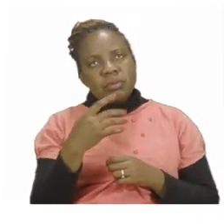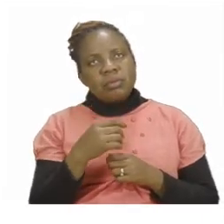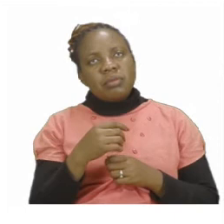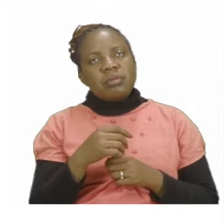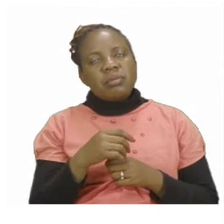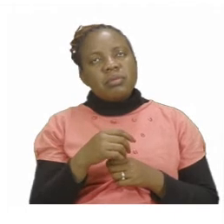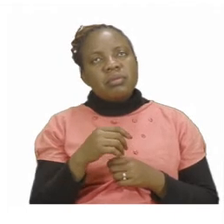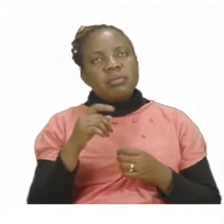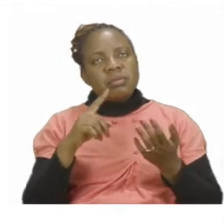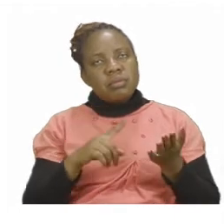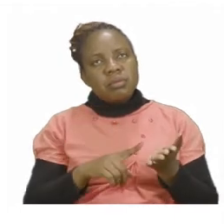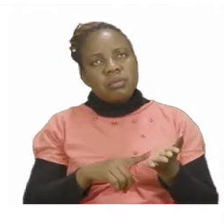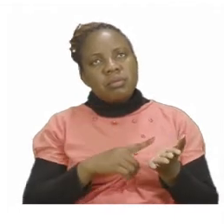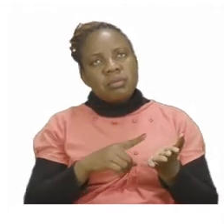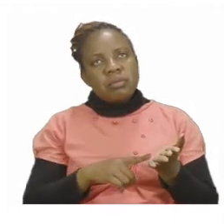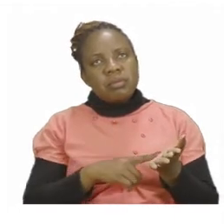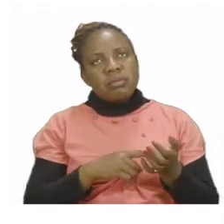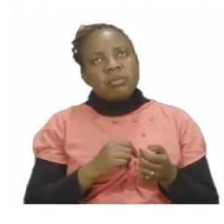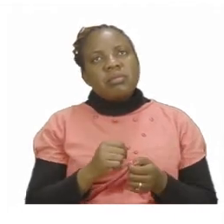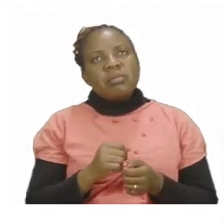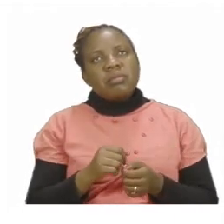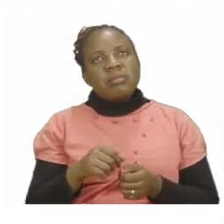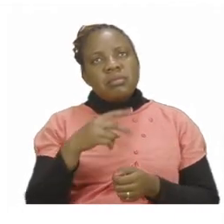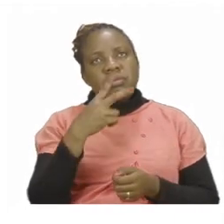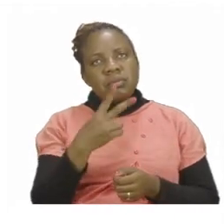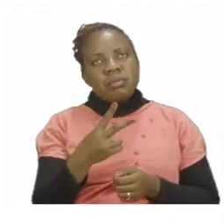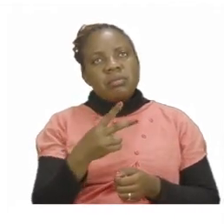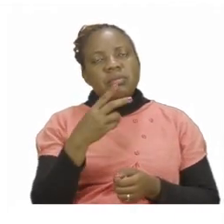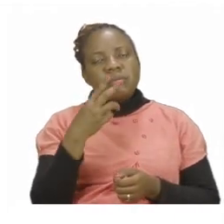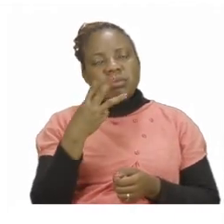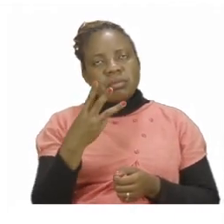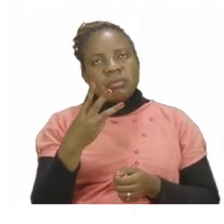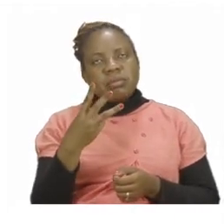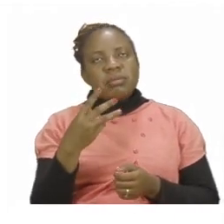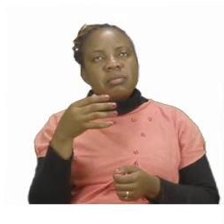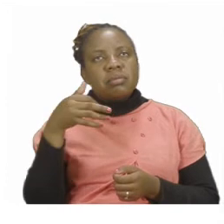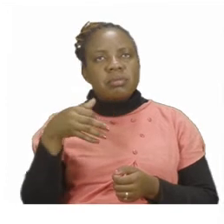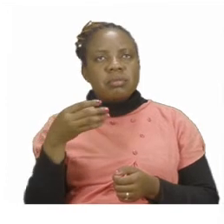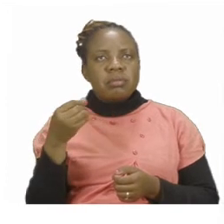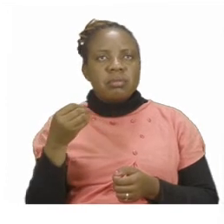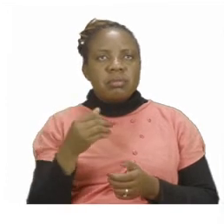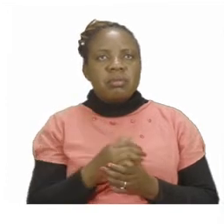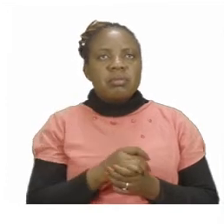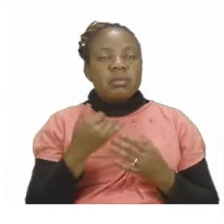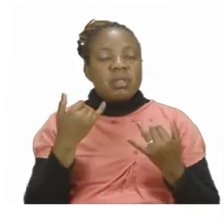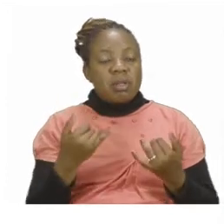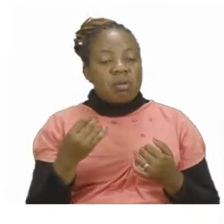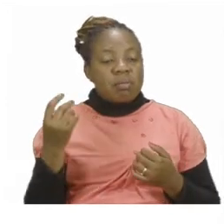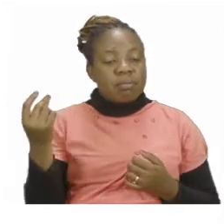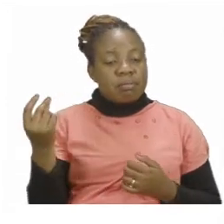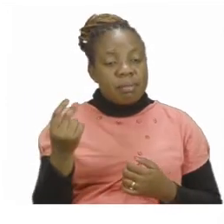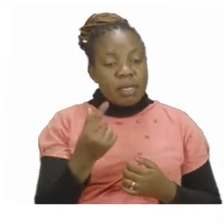Then it says you have to buy the items and give change.